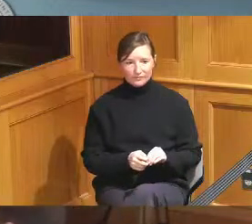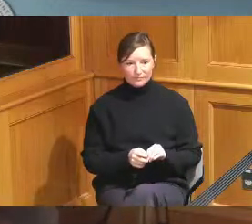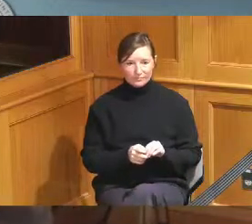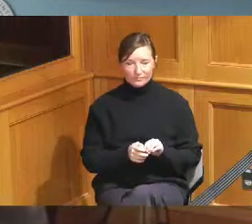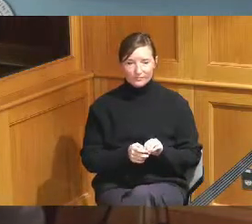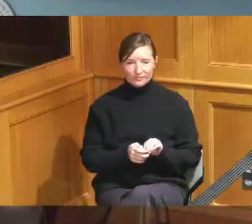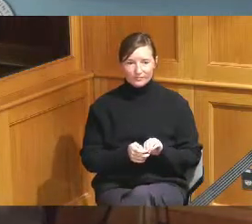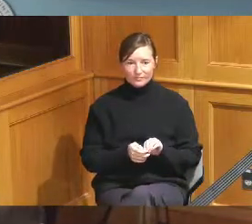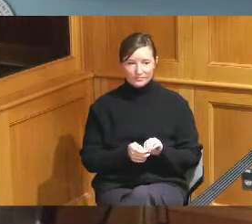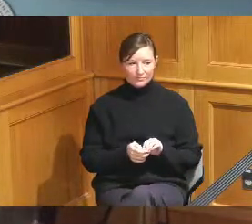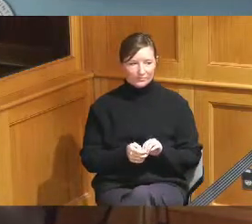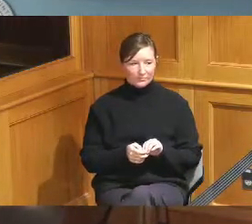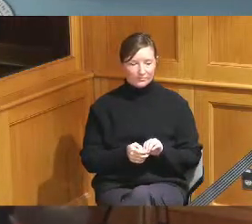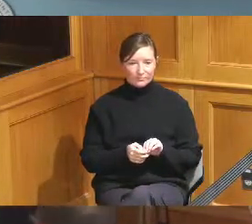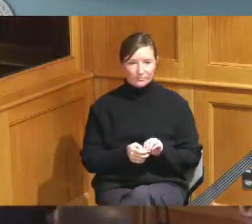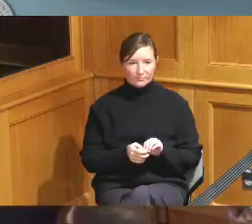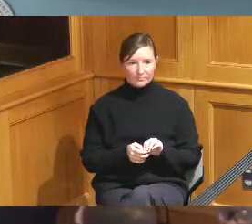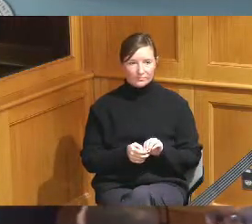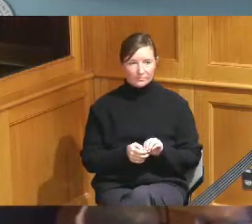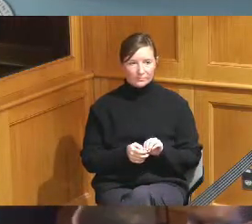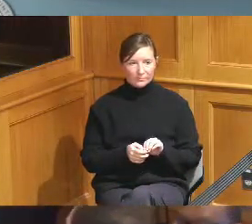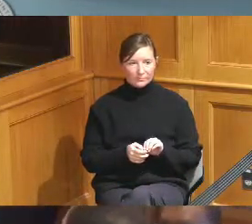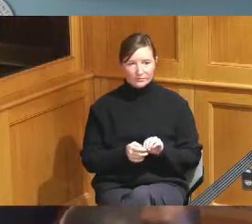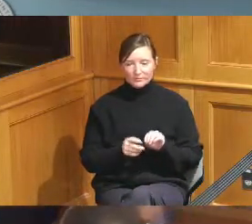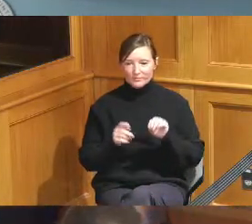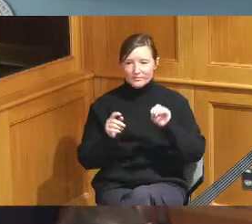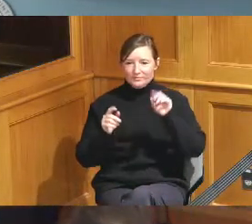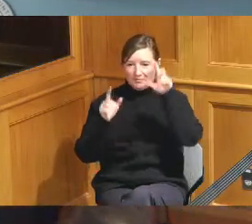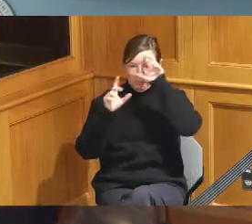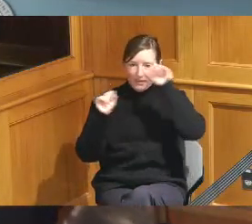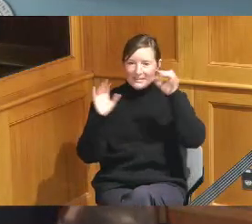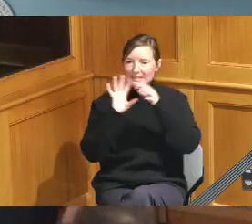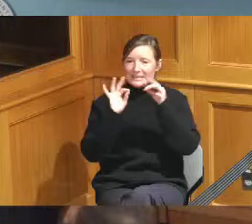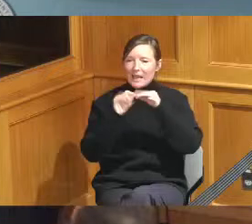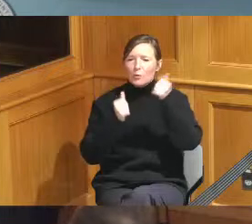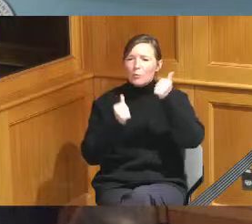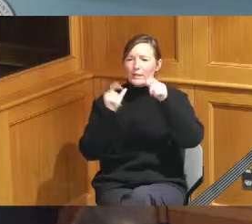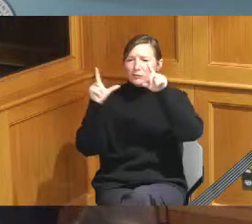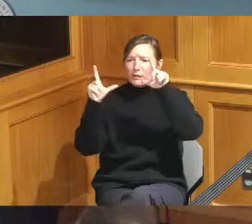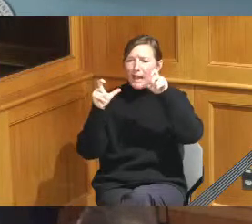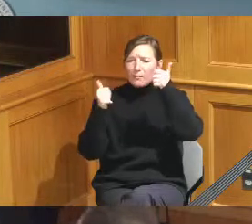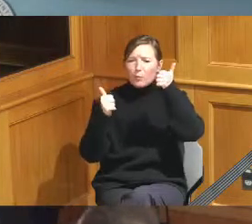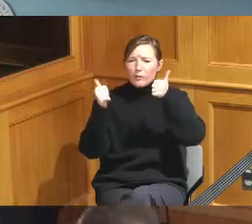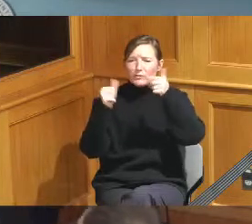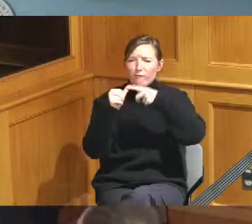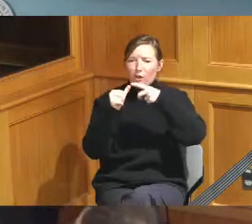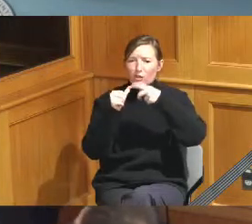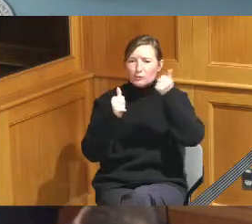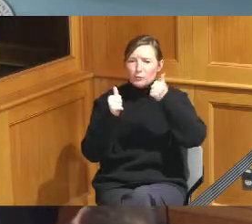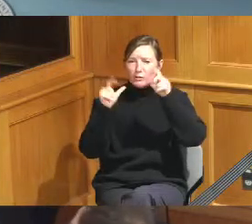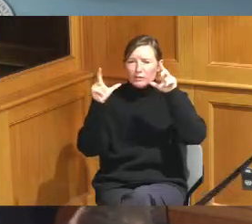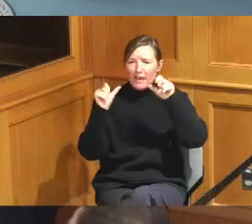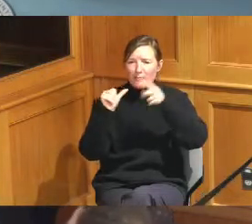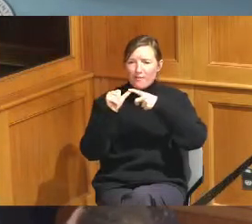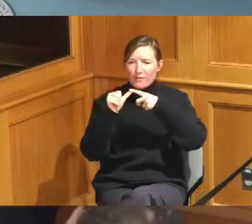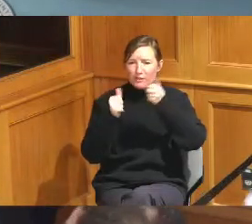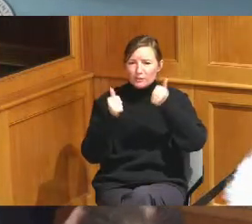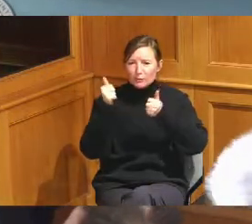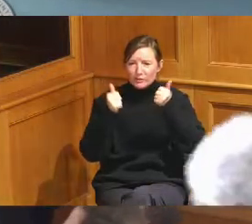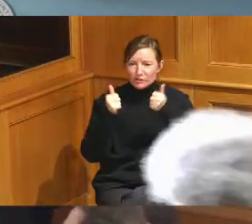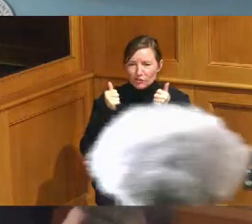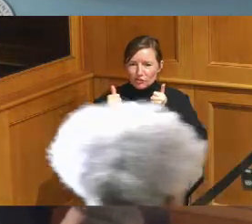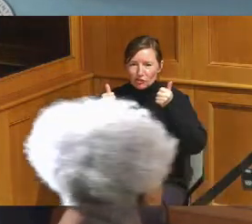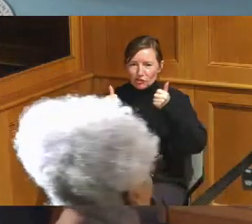All right. Okay, tell us which camera first, real quick. Guy with the In the middle, I guess.